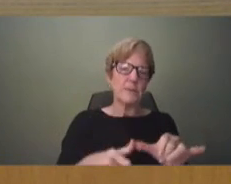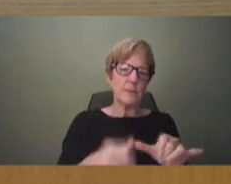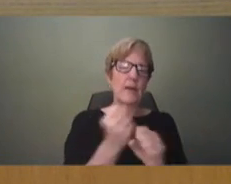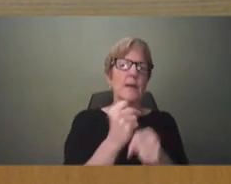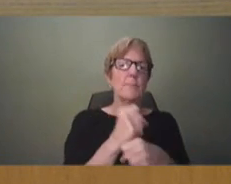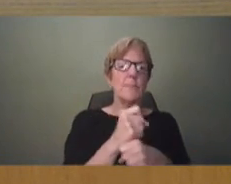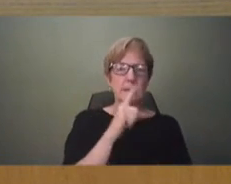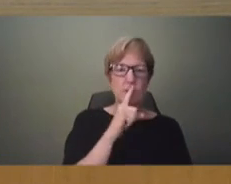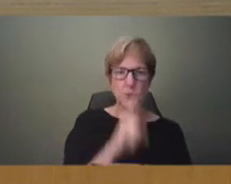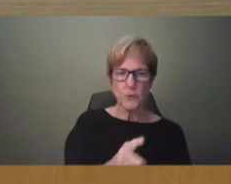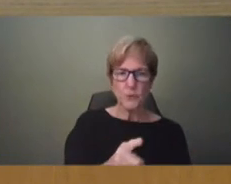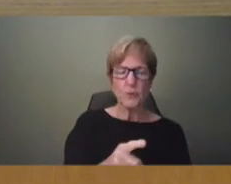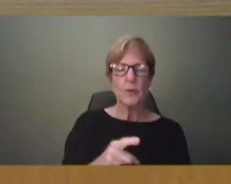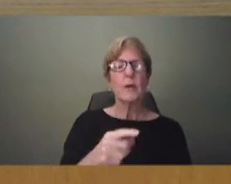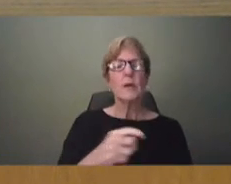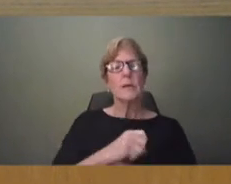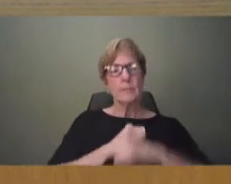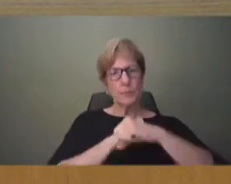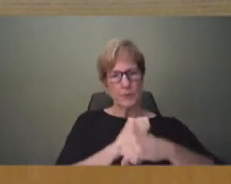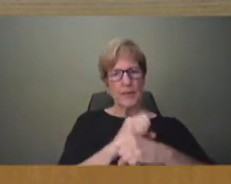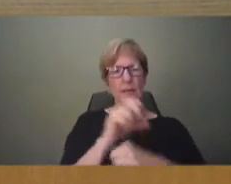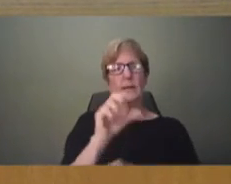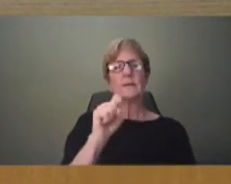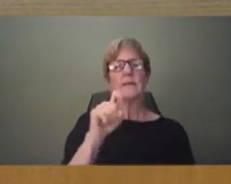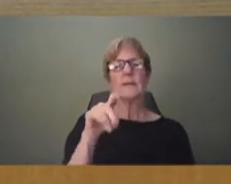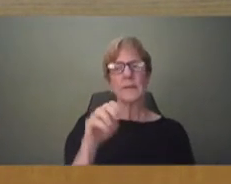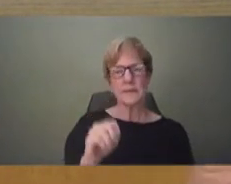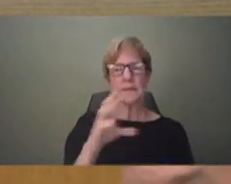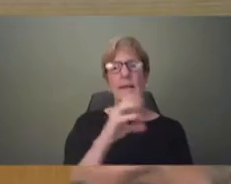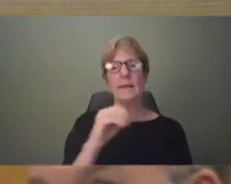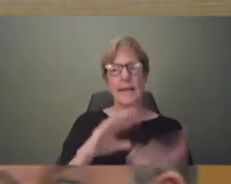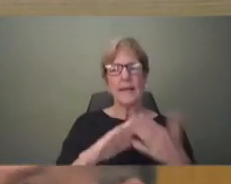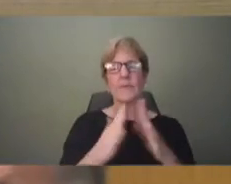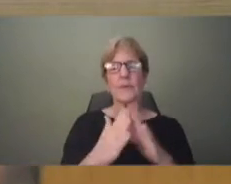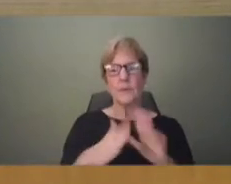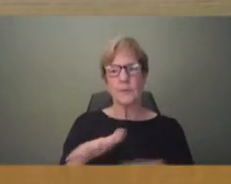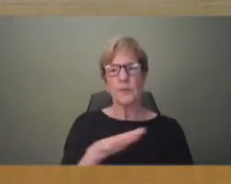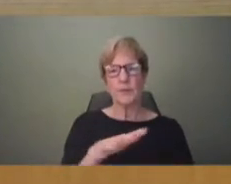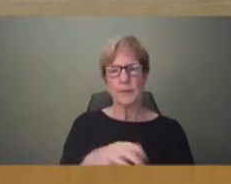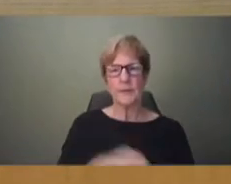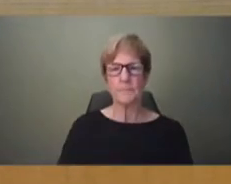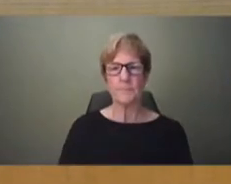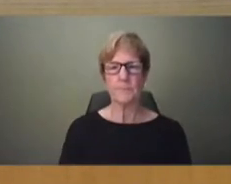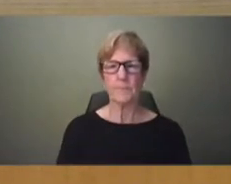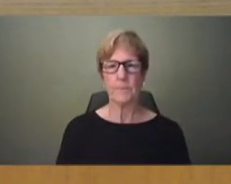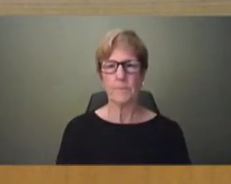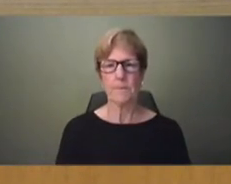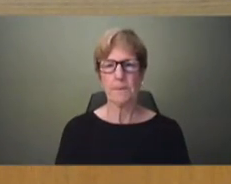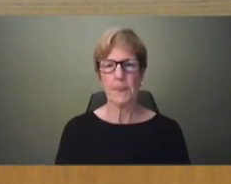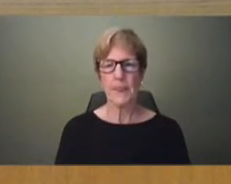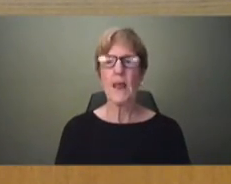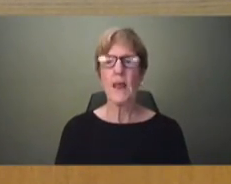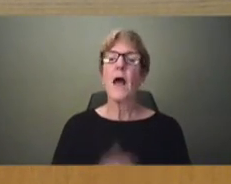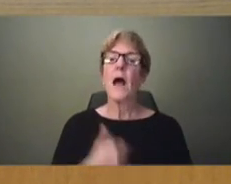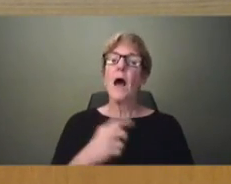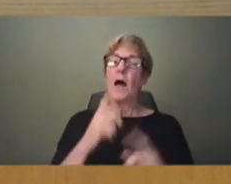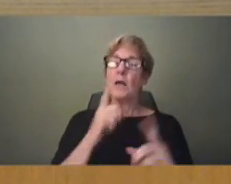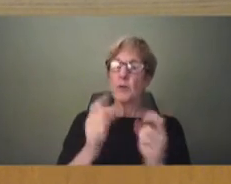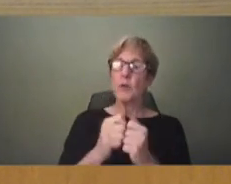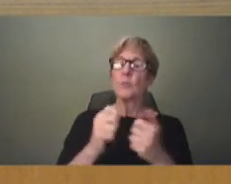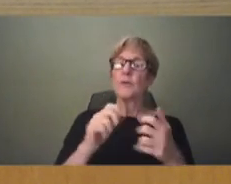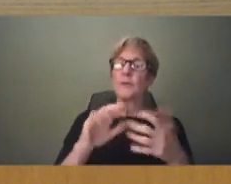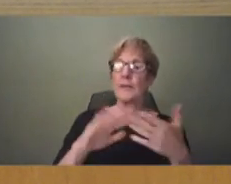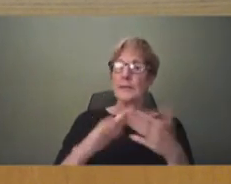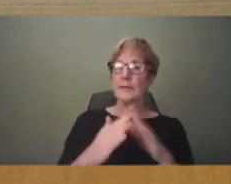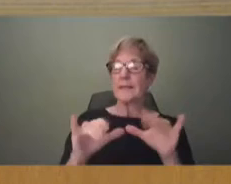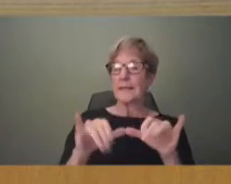uh we protect the the site and the community um I had a conversation with City engineering last